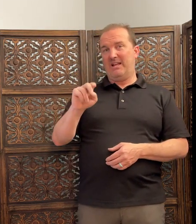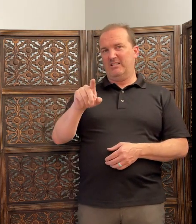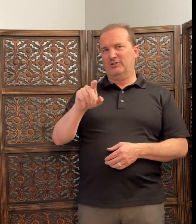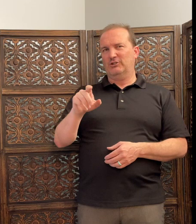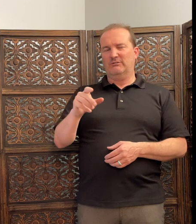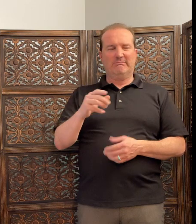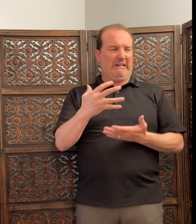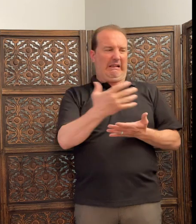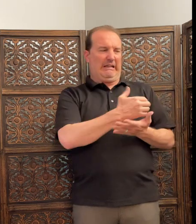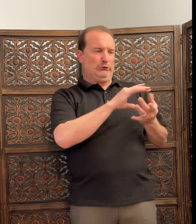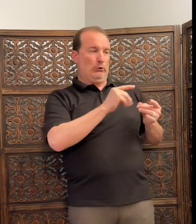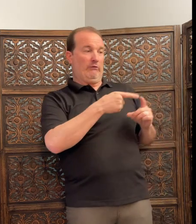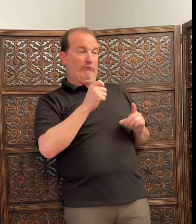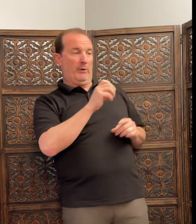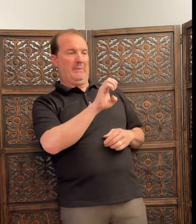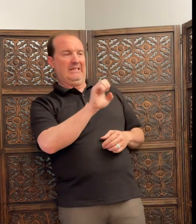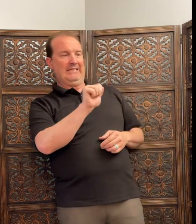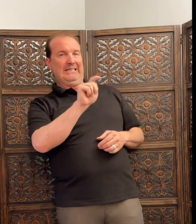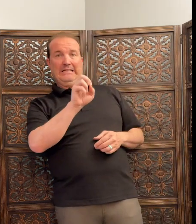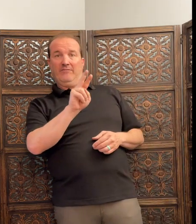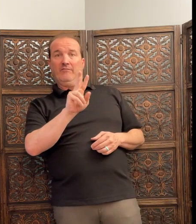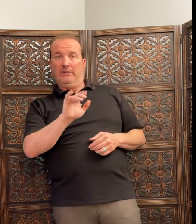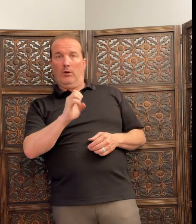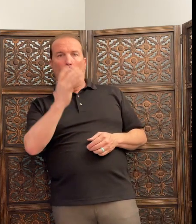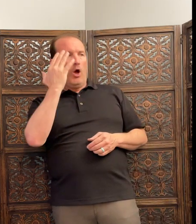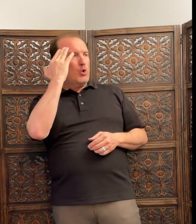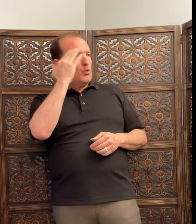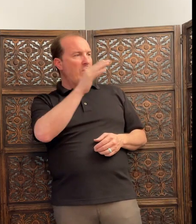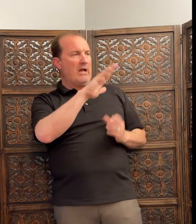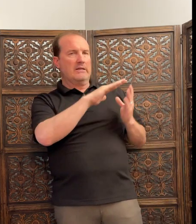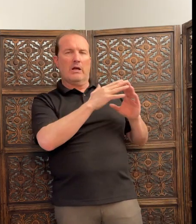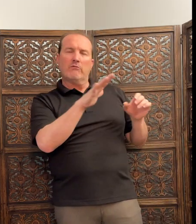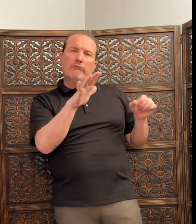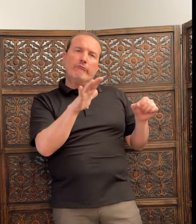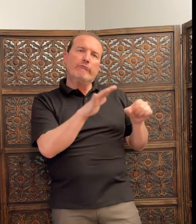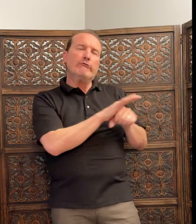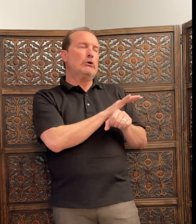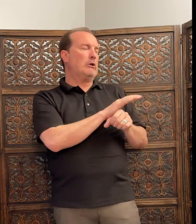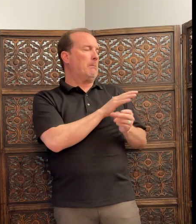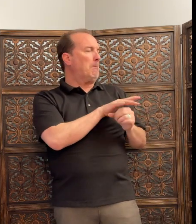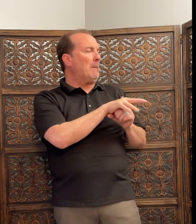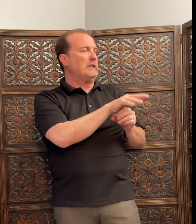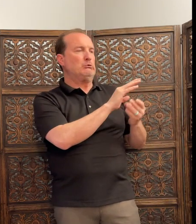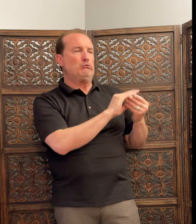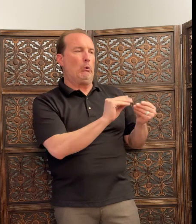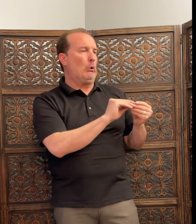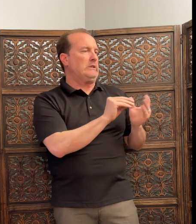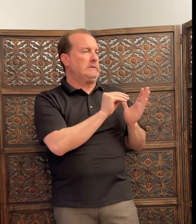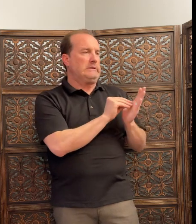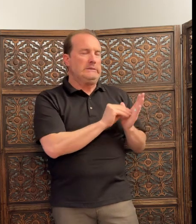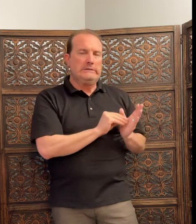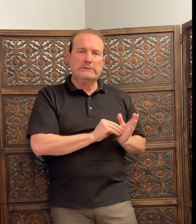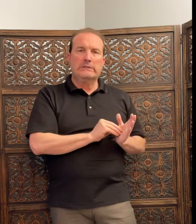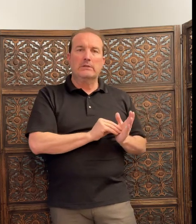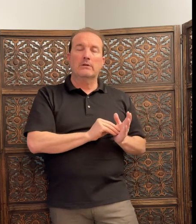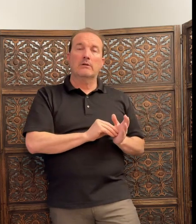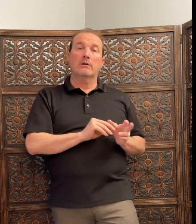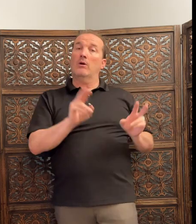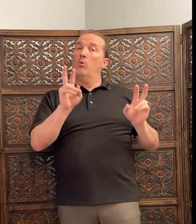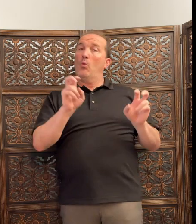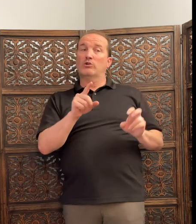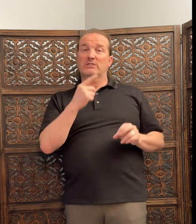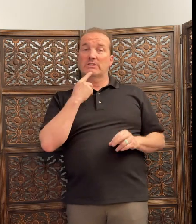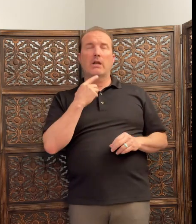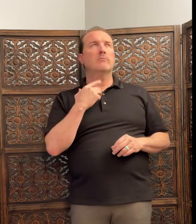she chose to collect stories in Eatonville because, quote, I knew the town was full of material. She goes on to say,